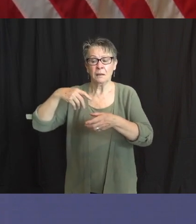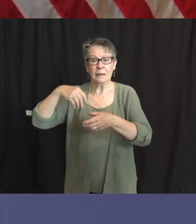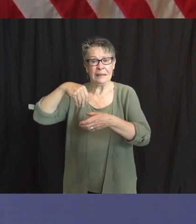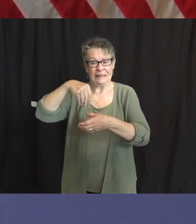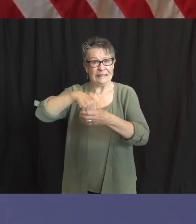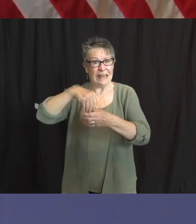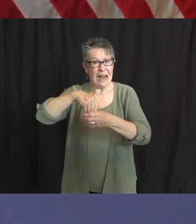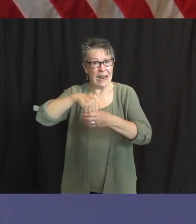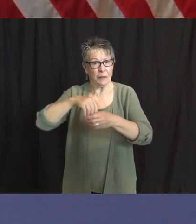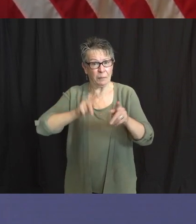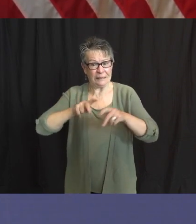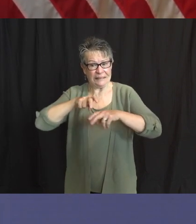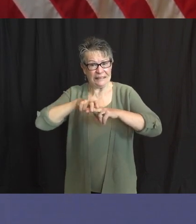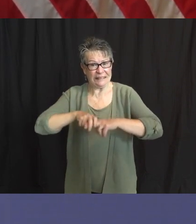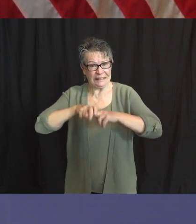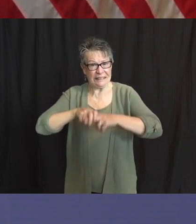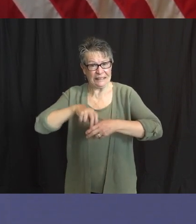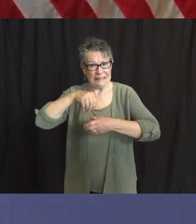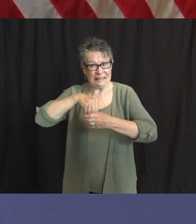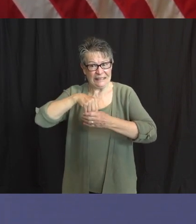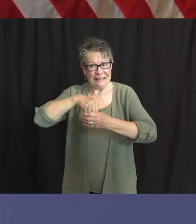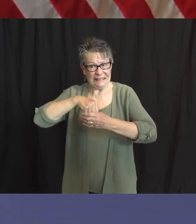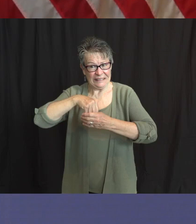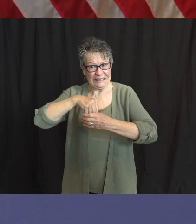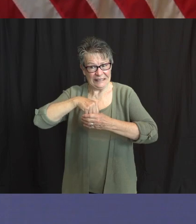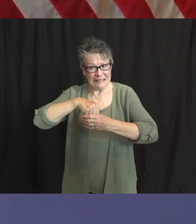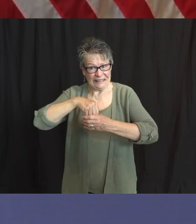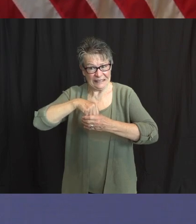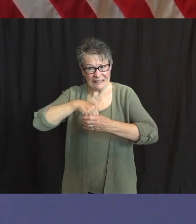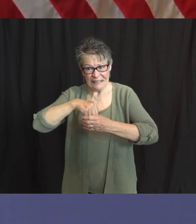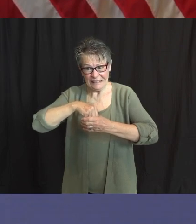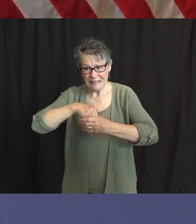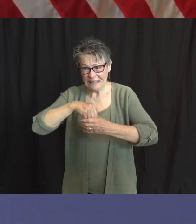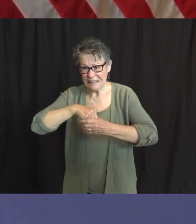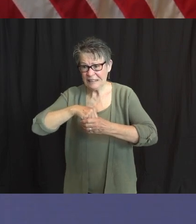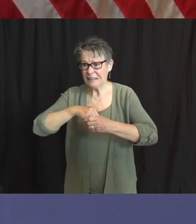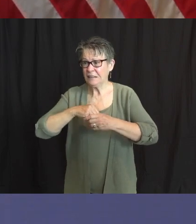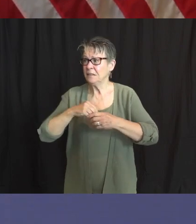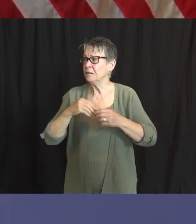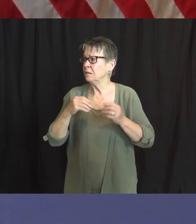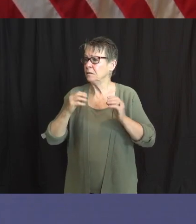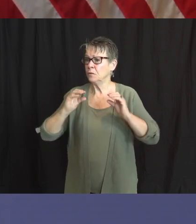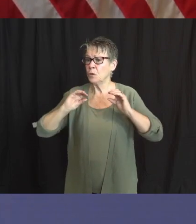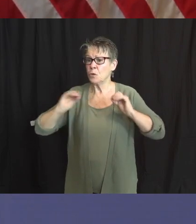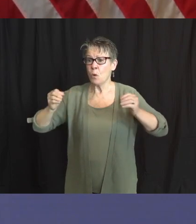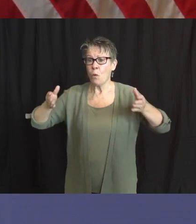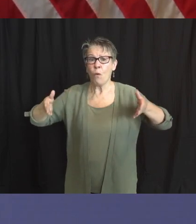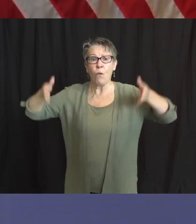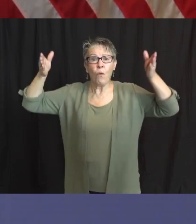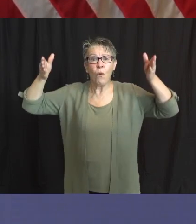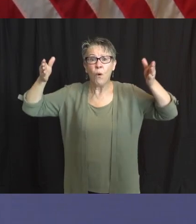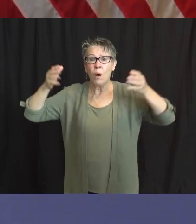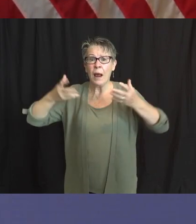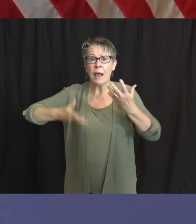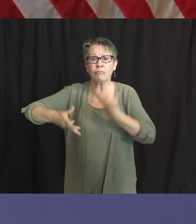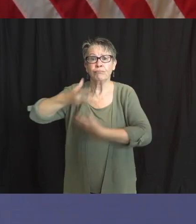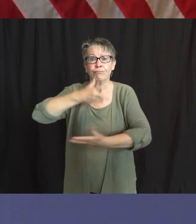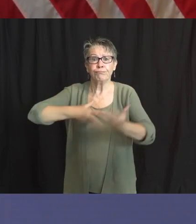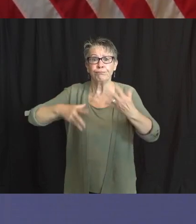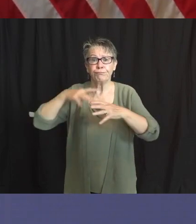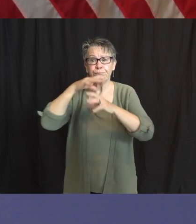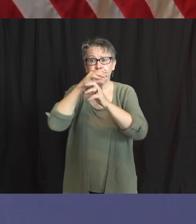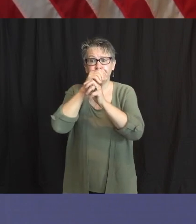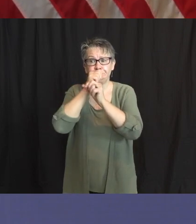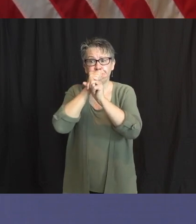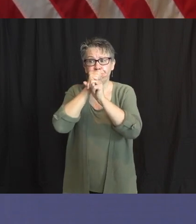that fair to say? If you're inside with no ventilation and you're sitting like we are now, although we're well separated,